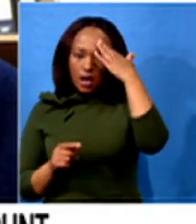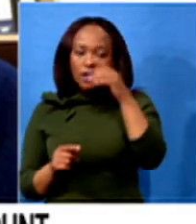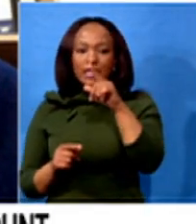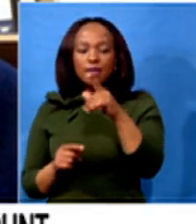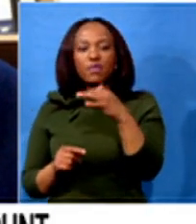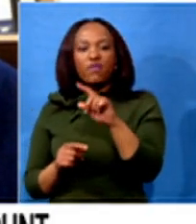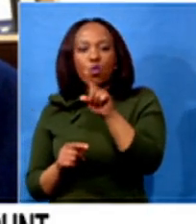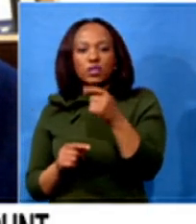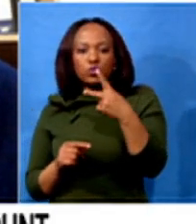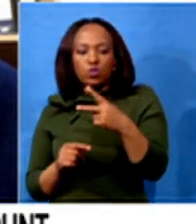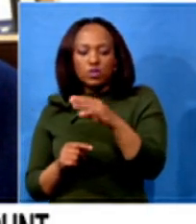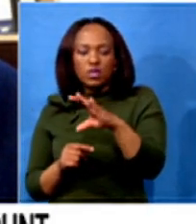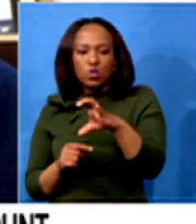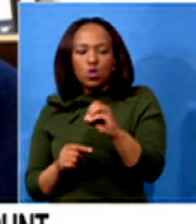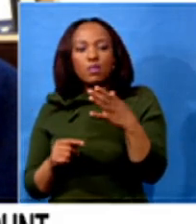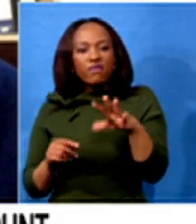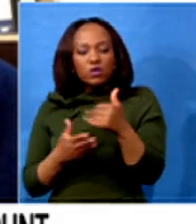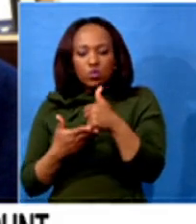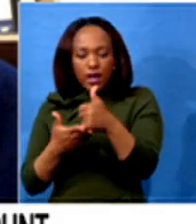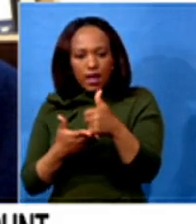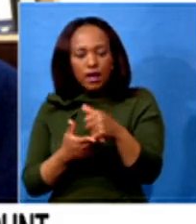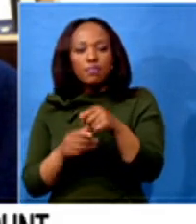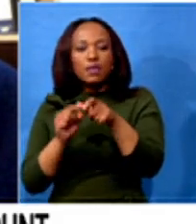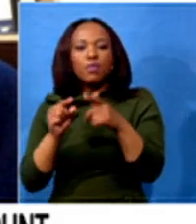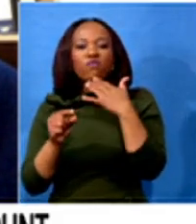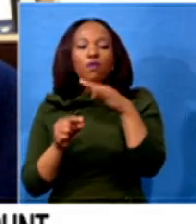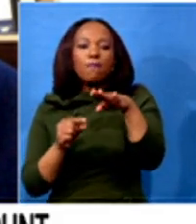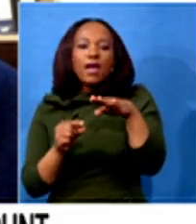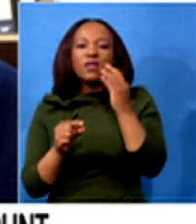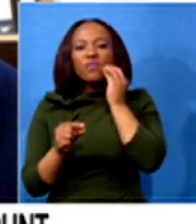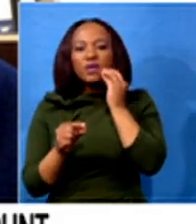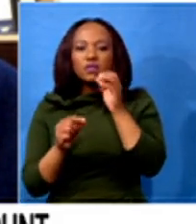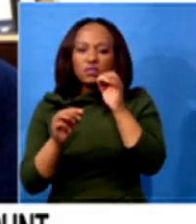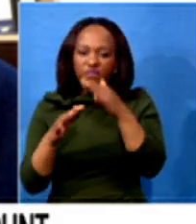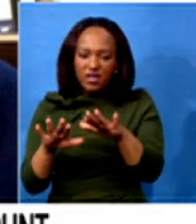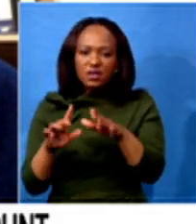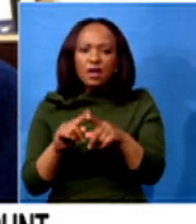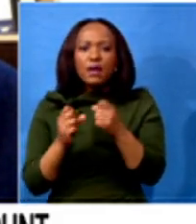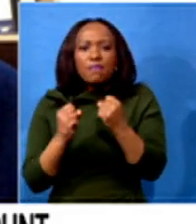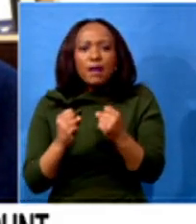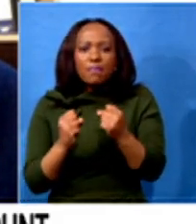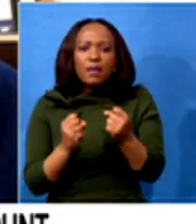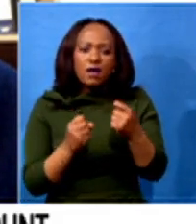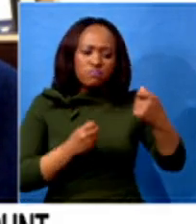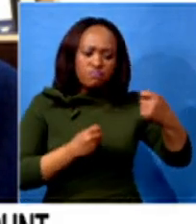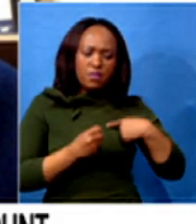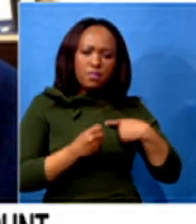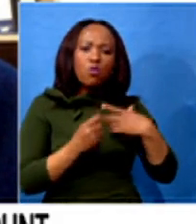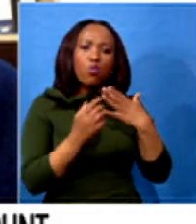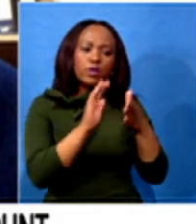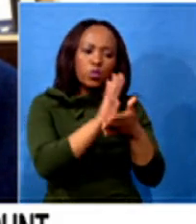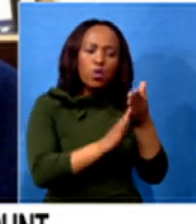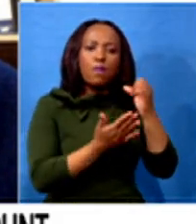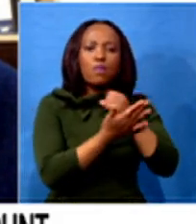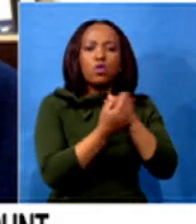already helped people to update their banking details, but they are still receiving post office notifications to collect